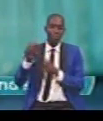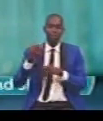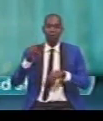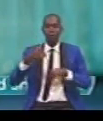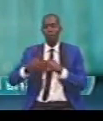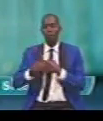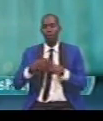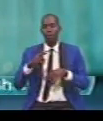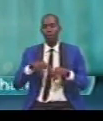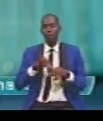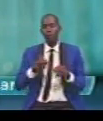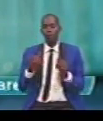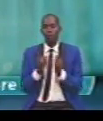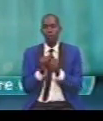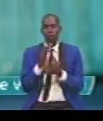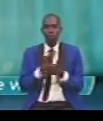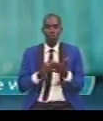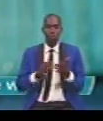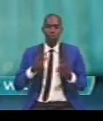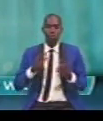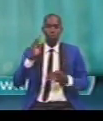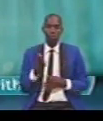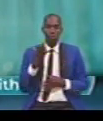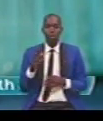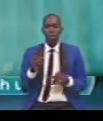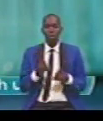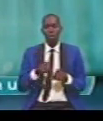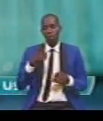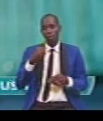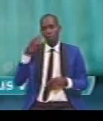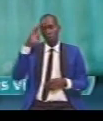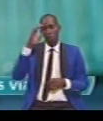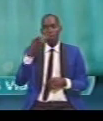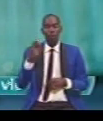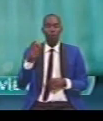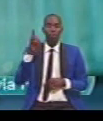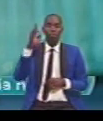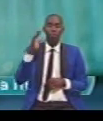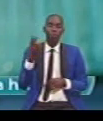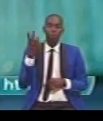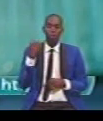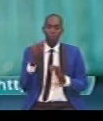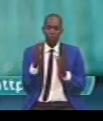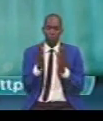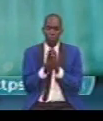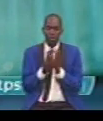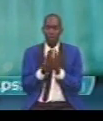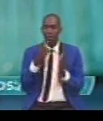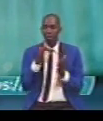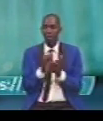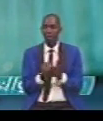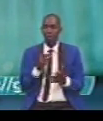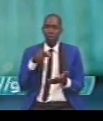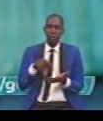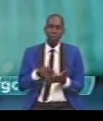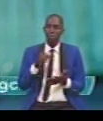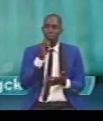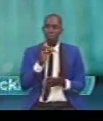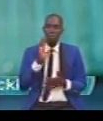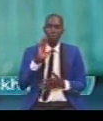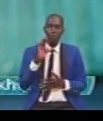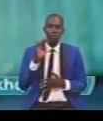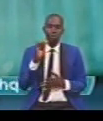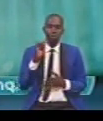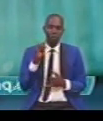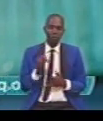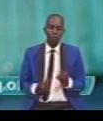there. Then as the man of God was praying, he said, this is your last day